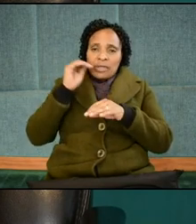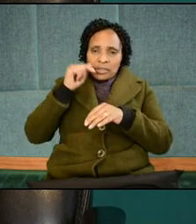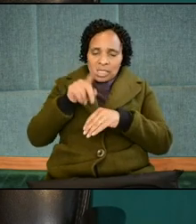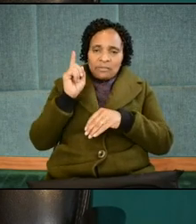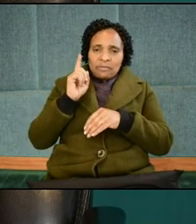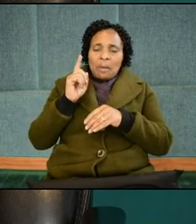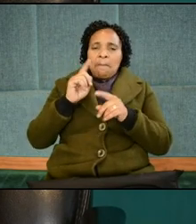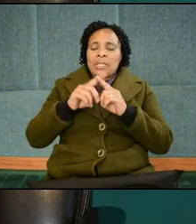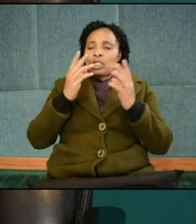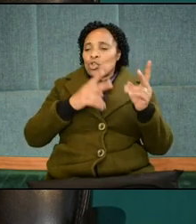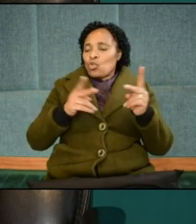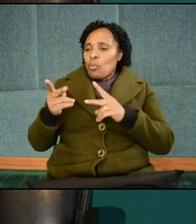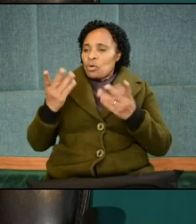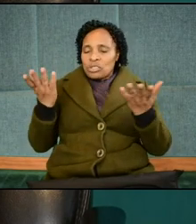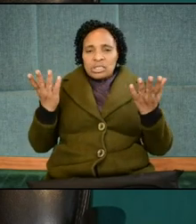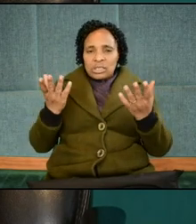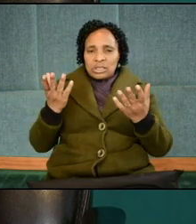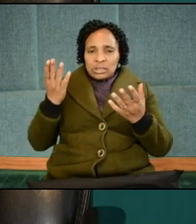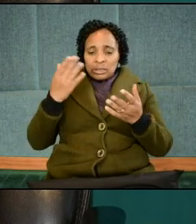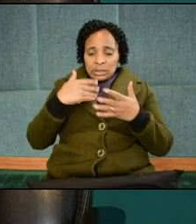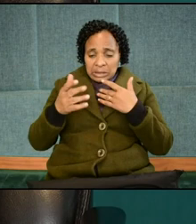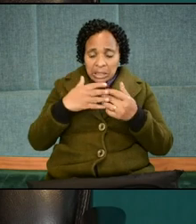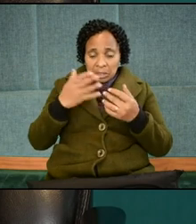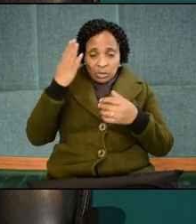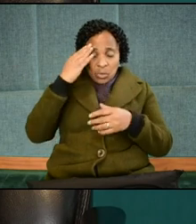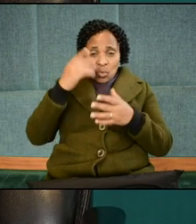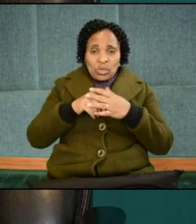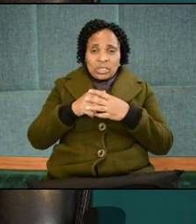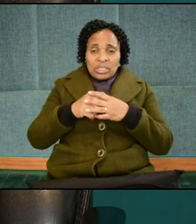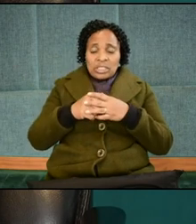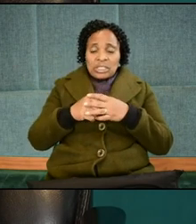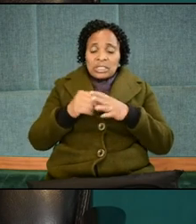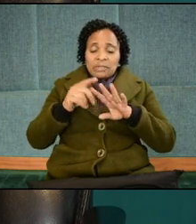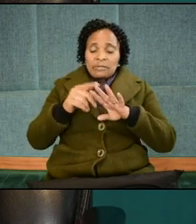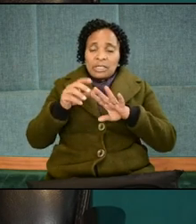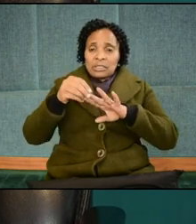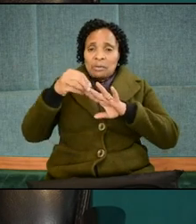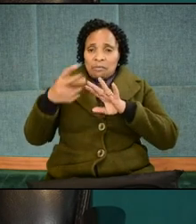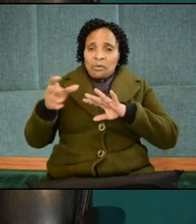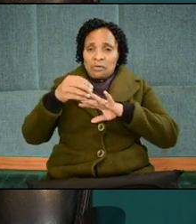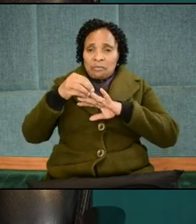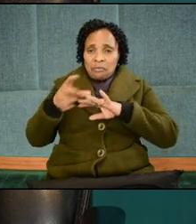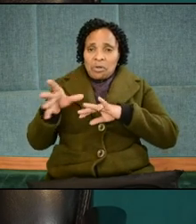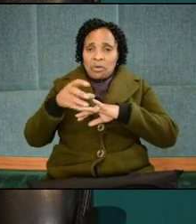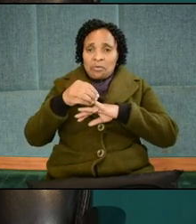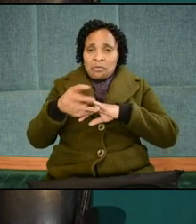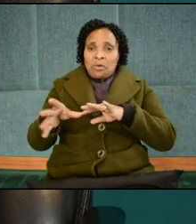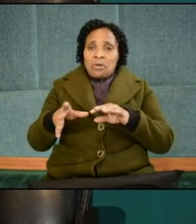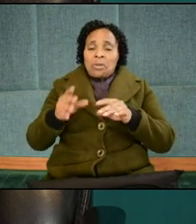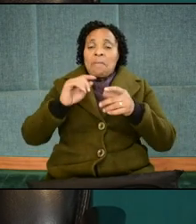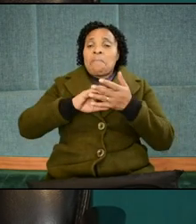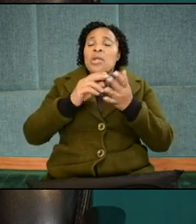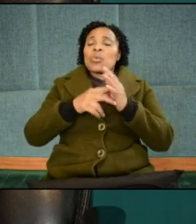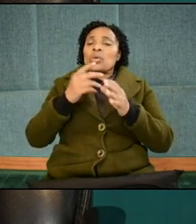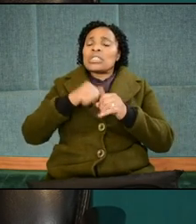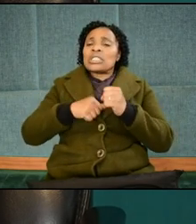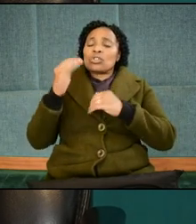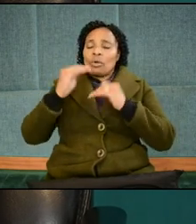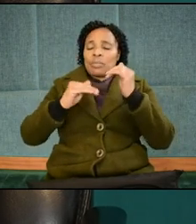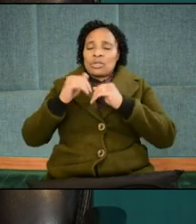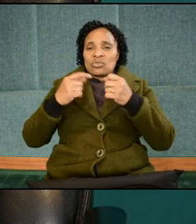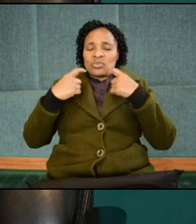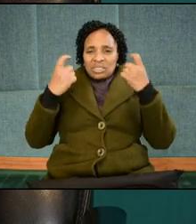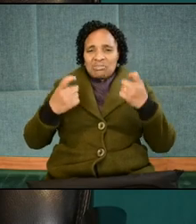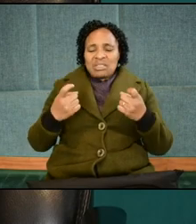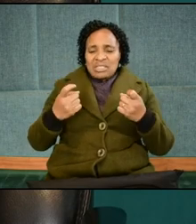common symptom that we know is that, you know, they like their fingers fall off and such things. And that's, it's just comparable to sin, because sin